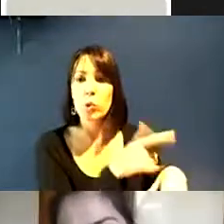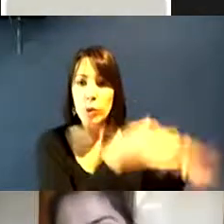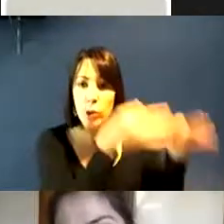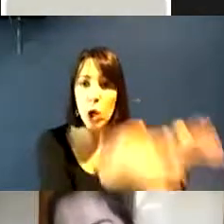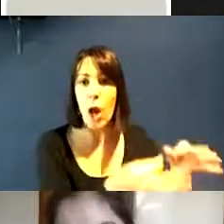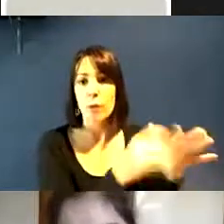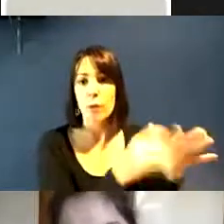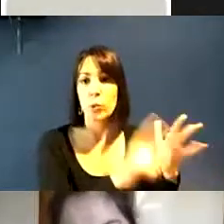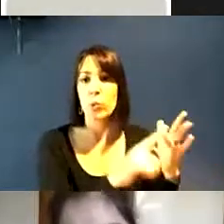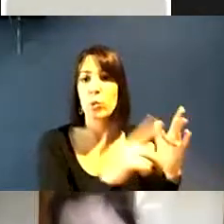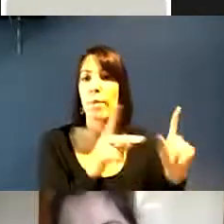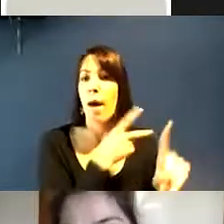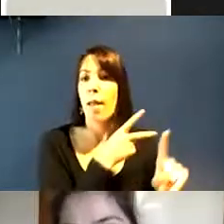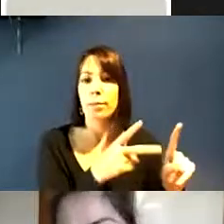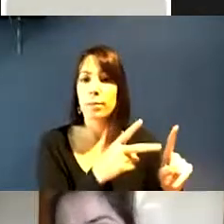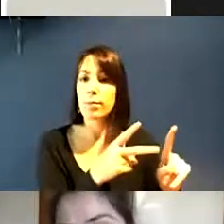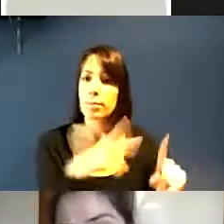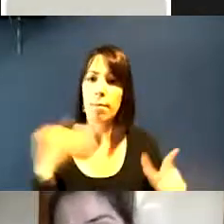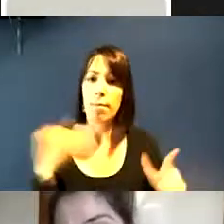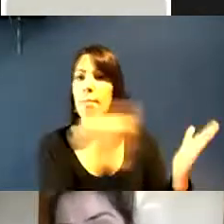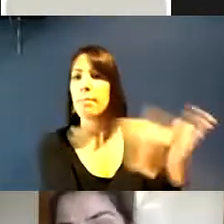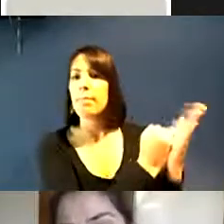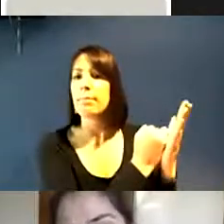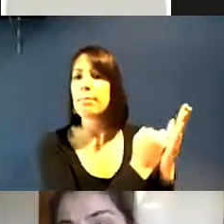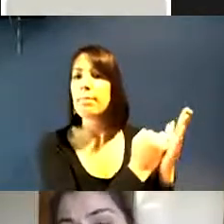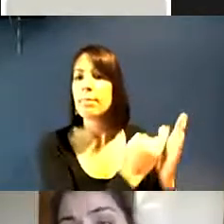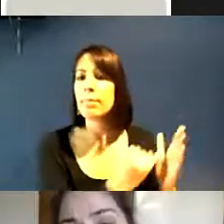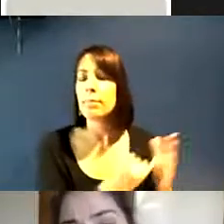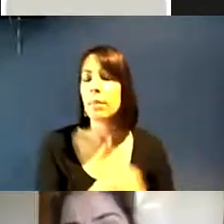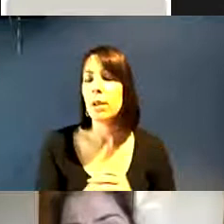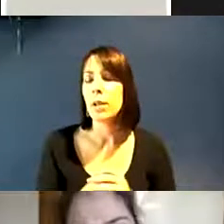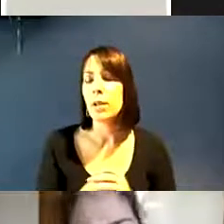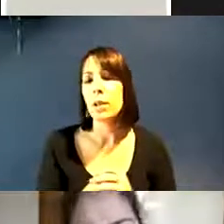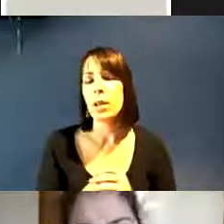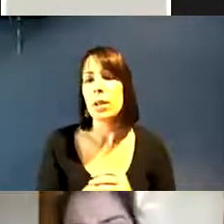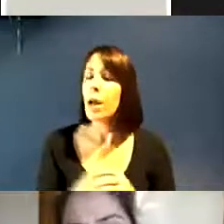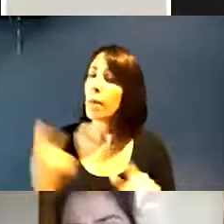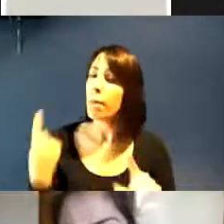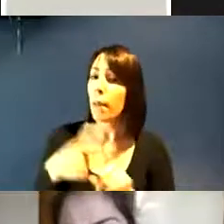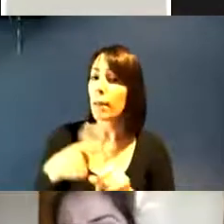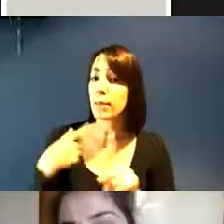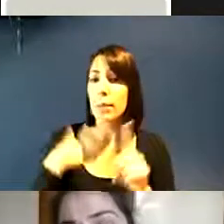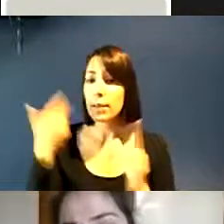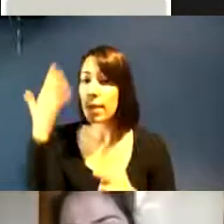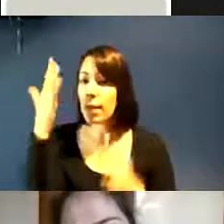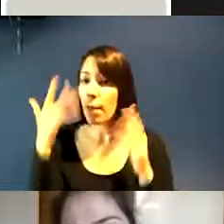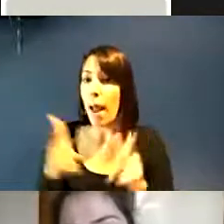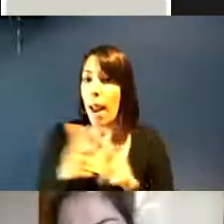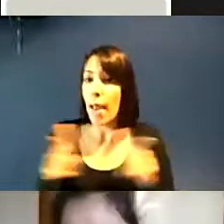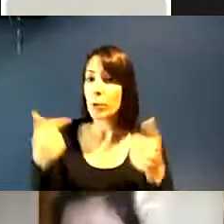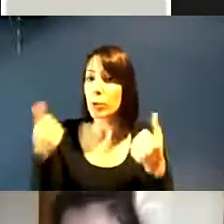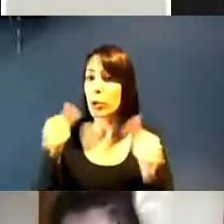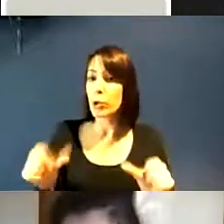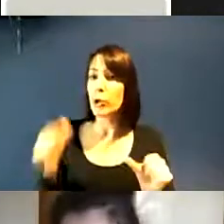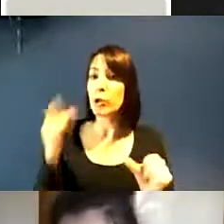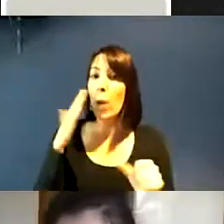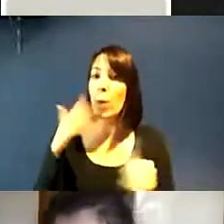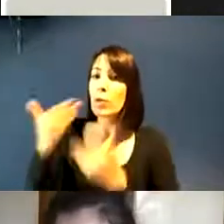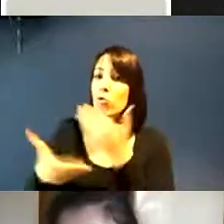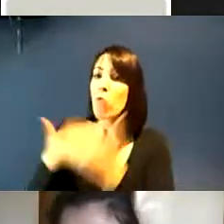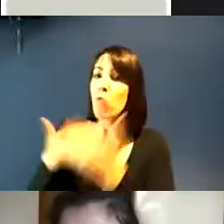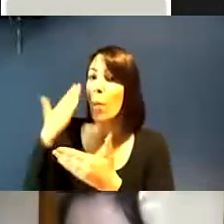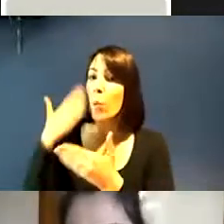that this language that we use when we talk about women with disabilities is more of an empowering